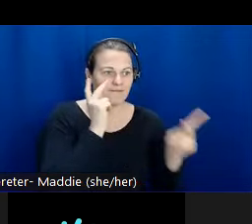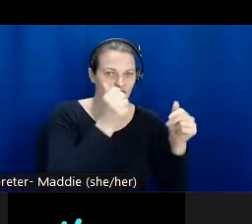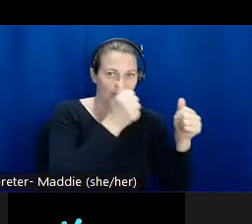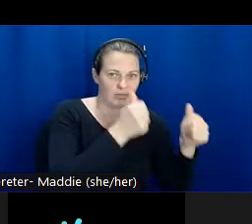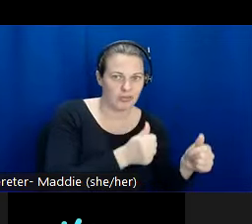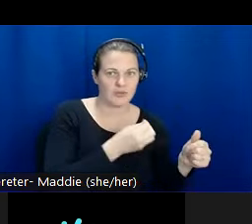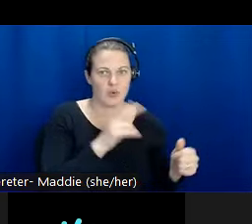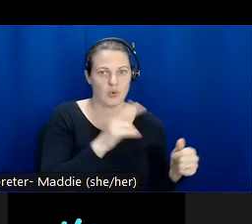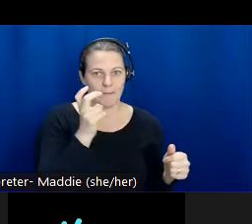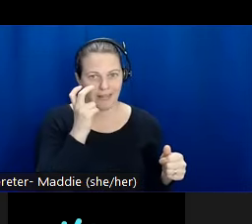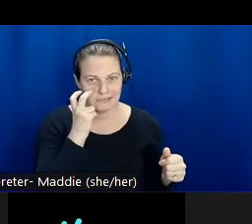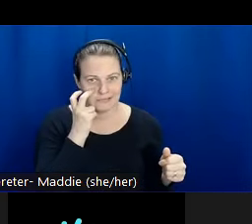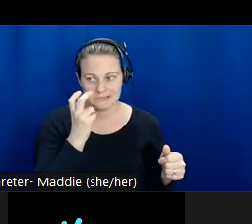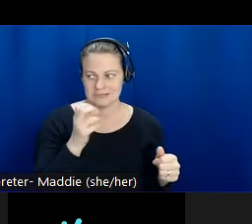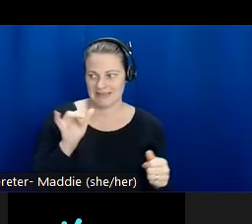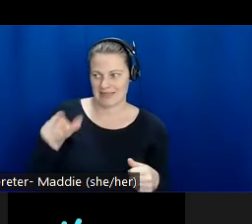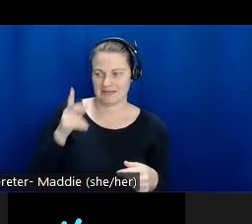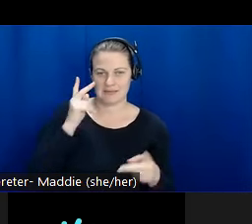blue regions in this map below.